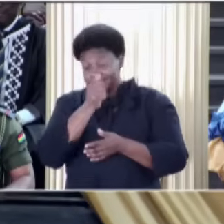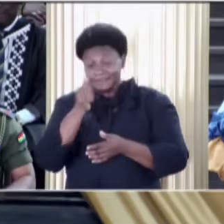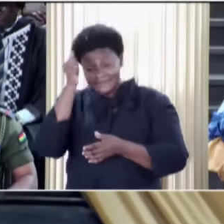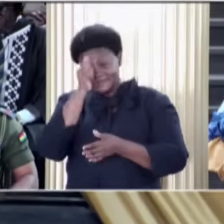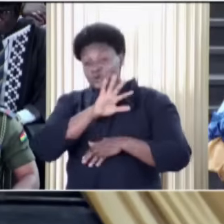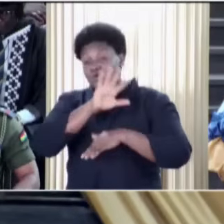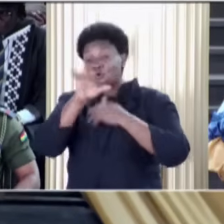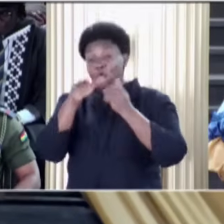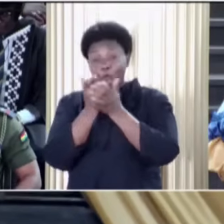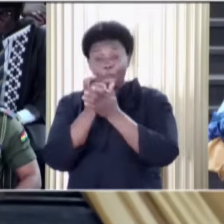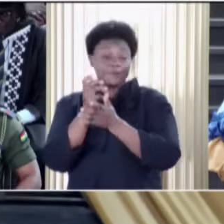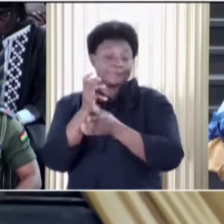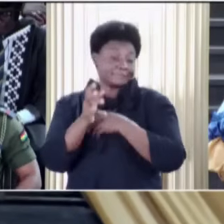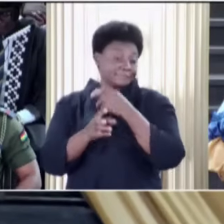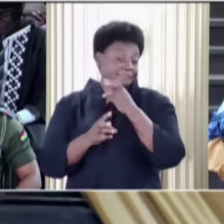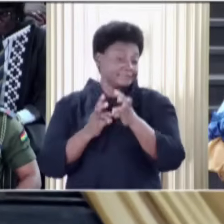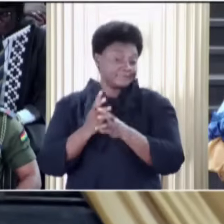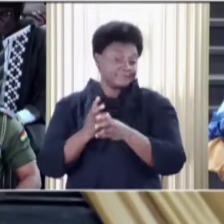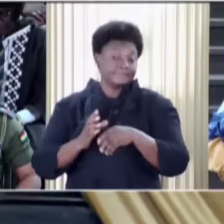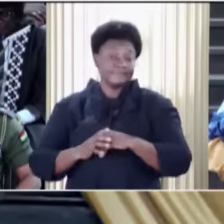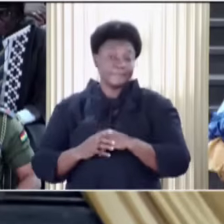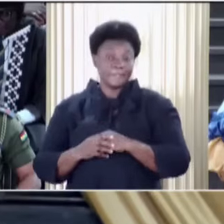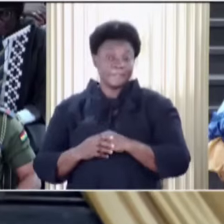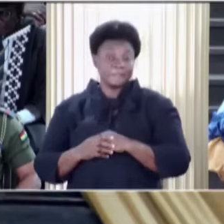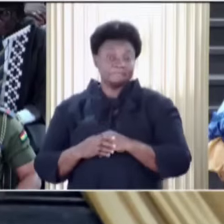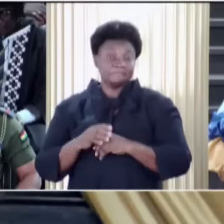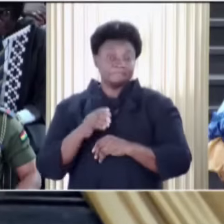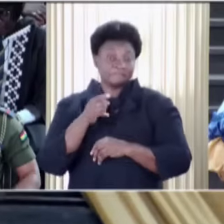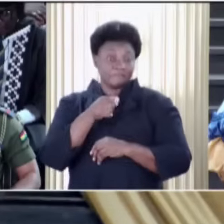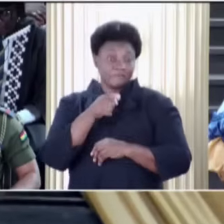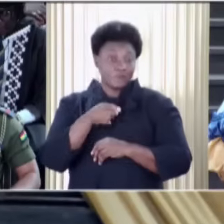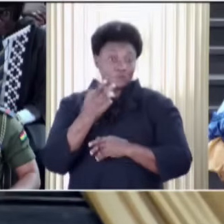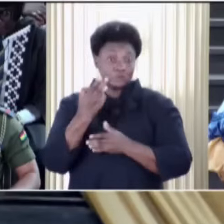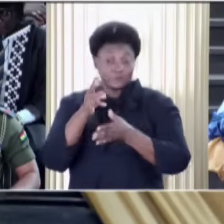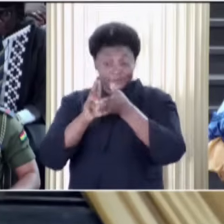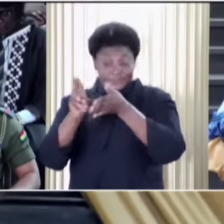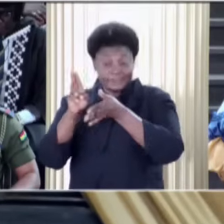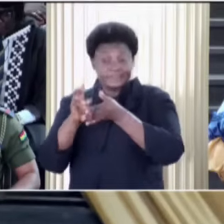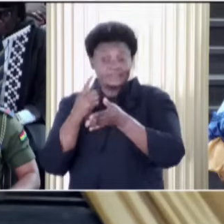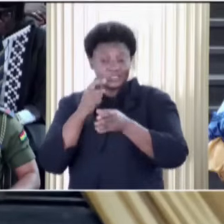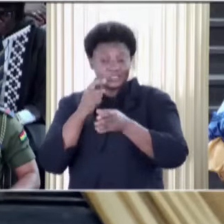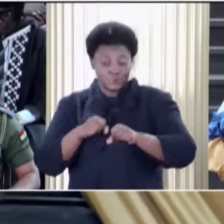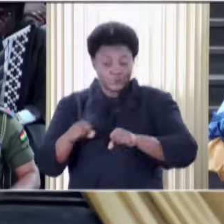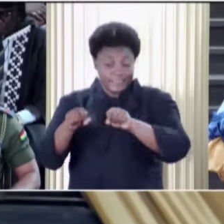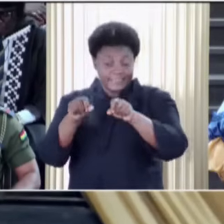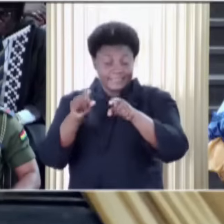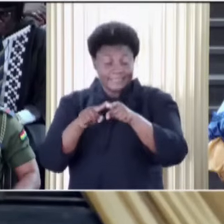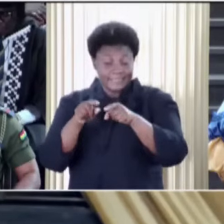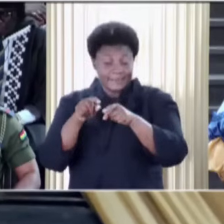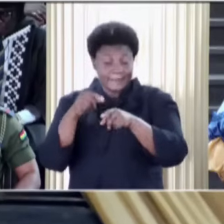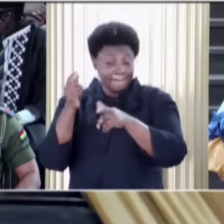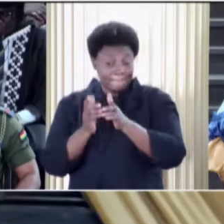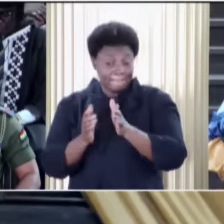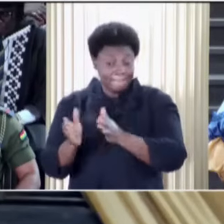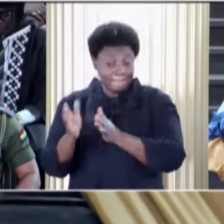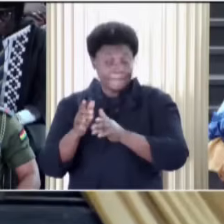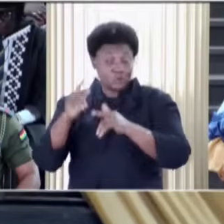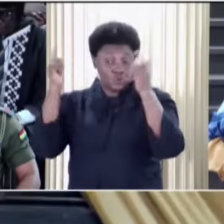world. The university's strategic plan, launched in